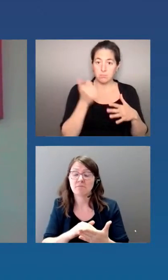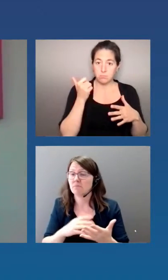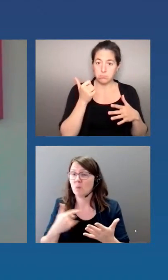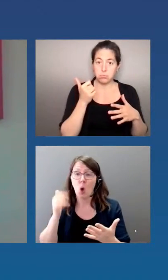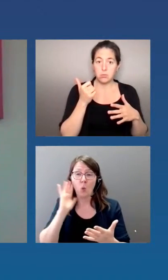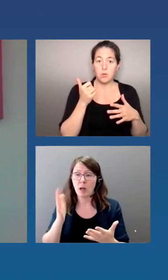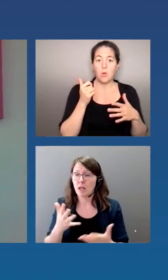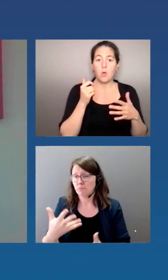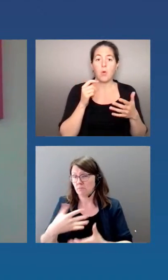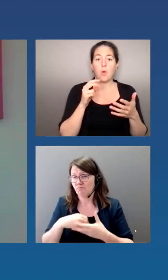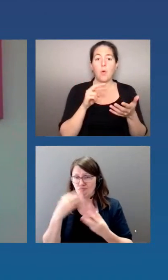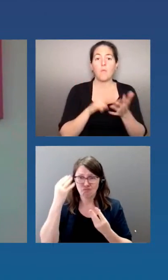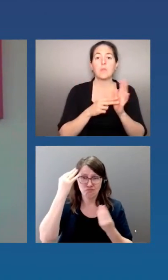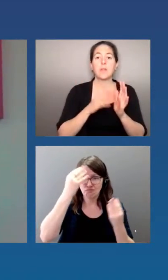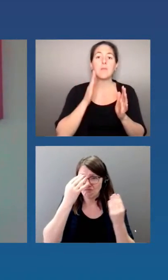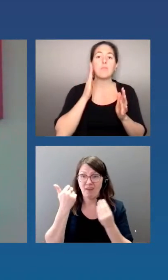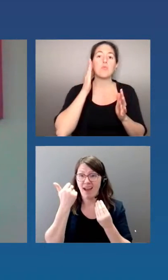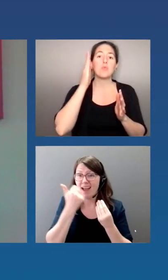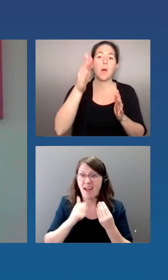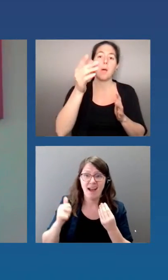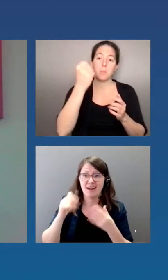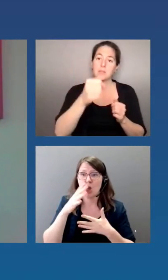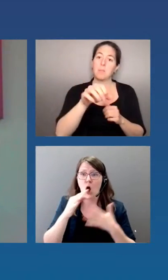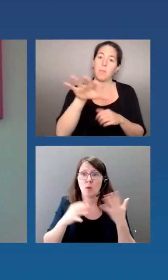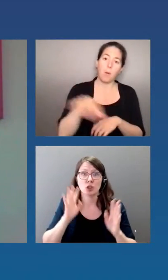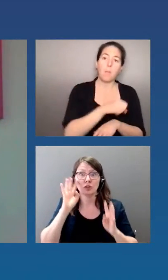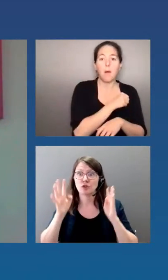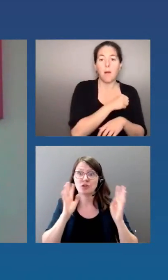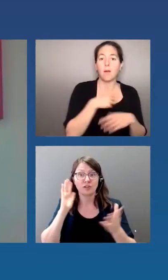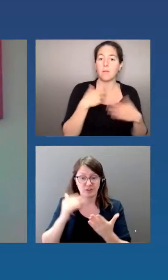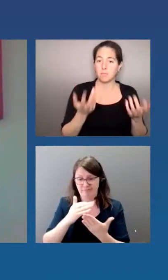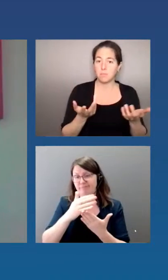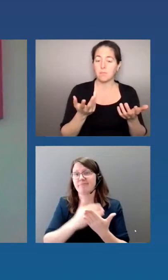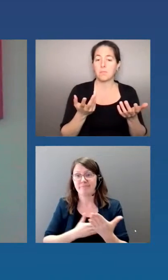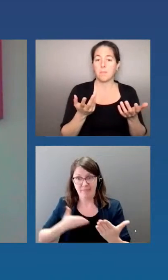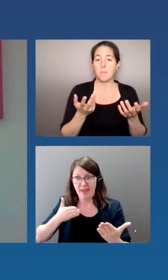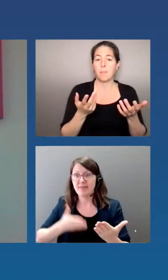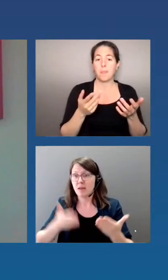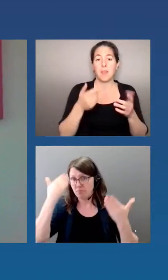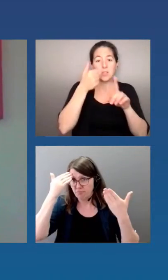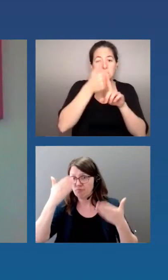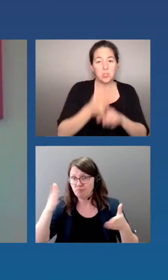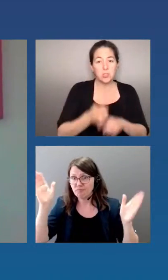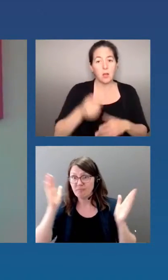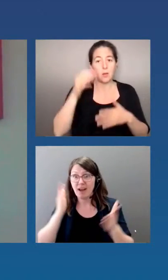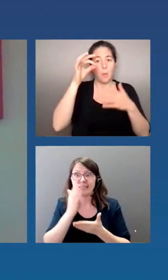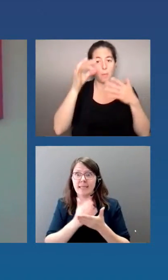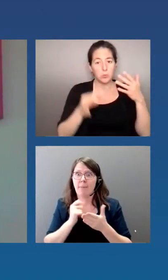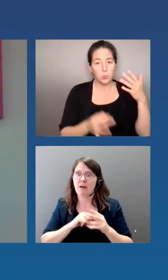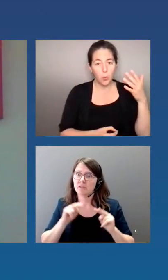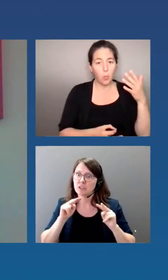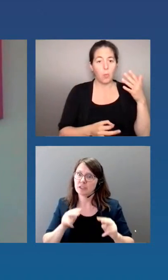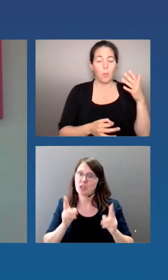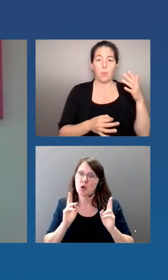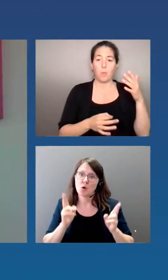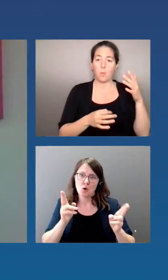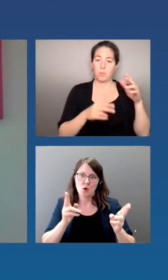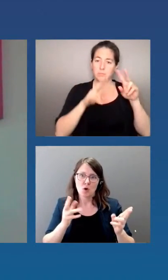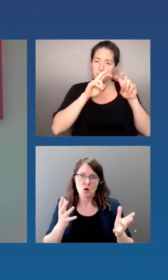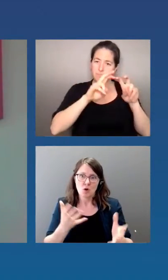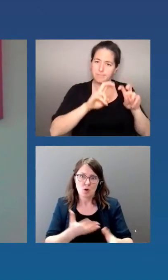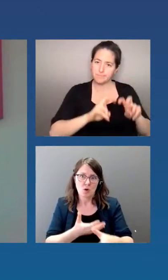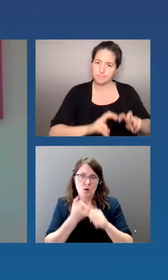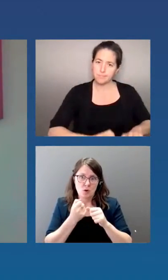every option we can possibly come up with. And there are some that we need to look at right away. And when the plan